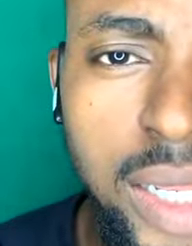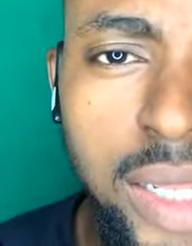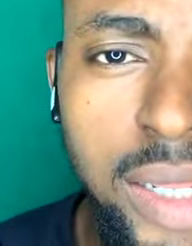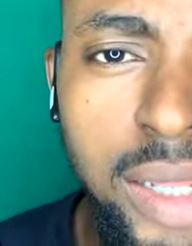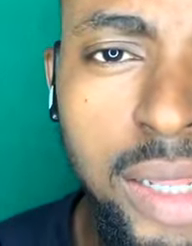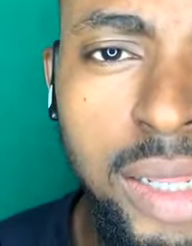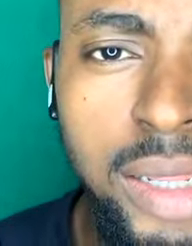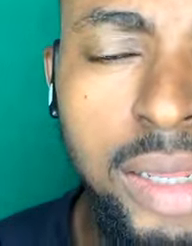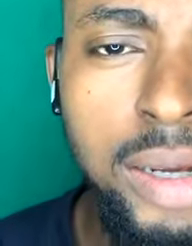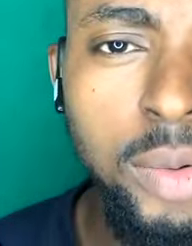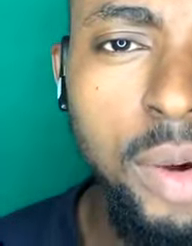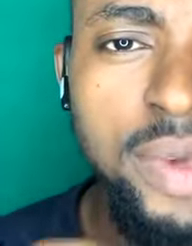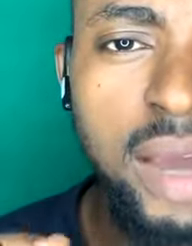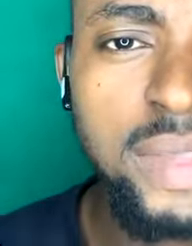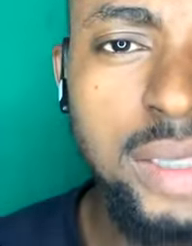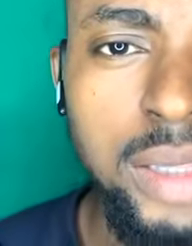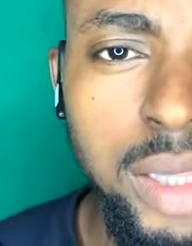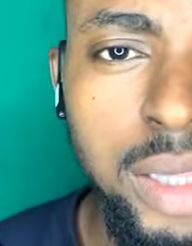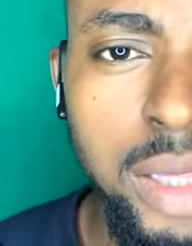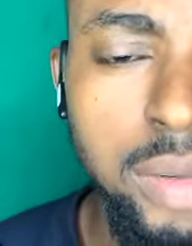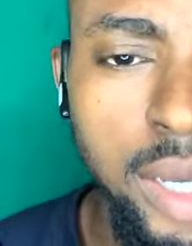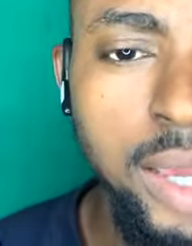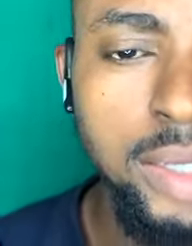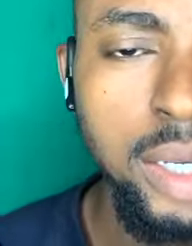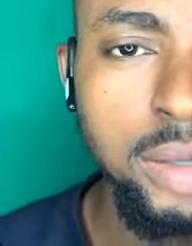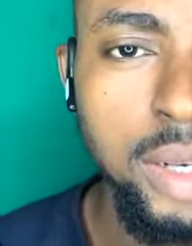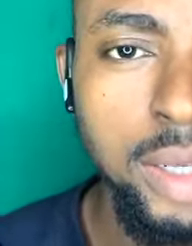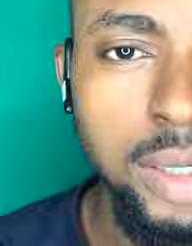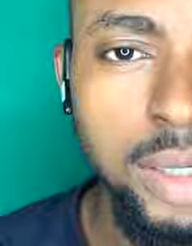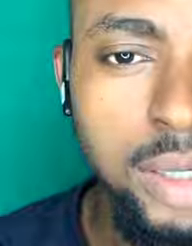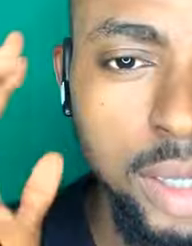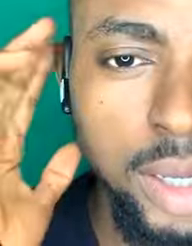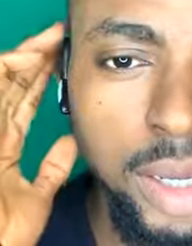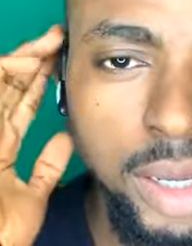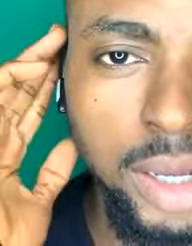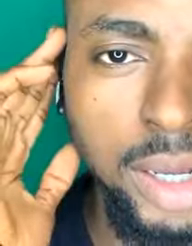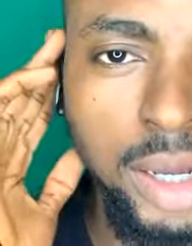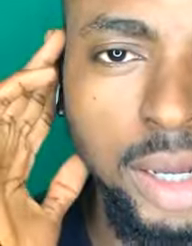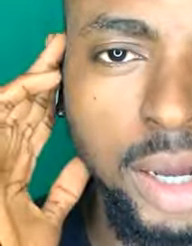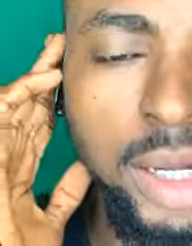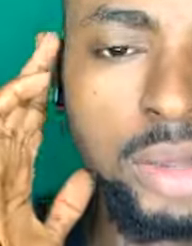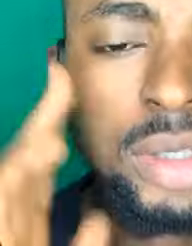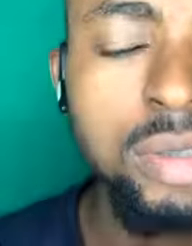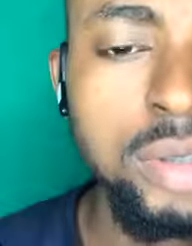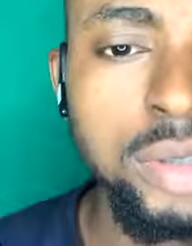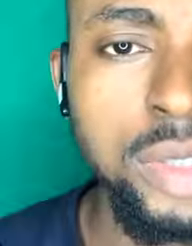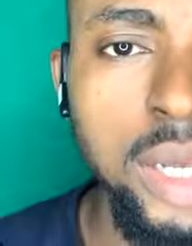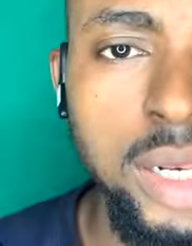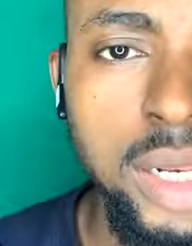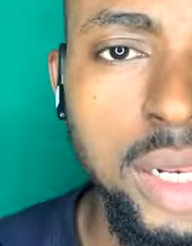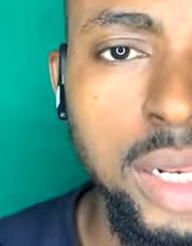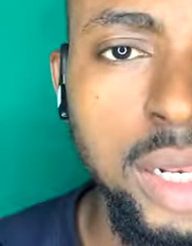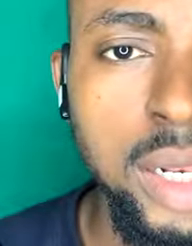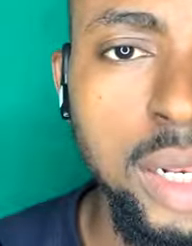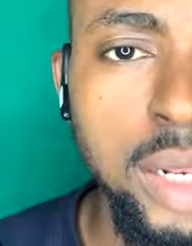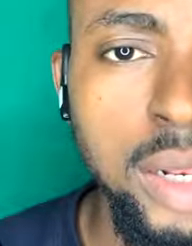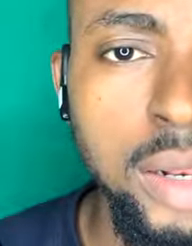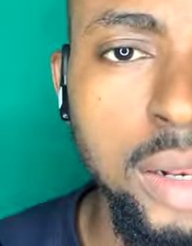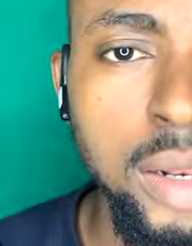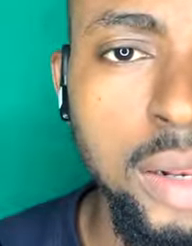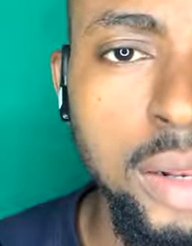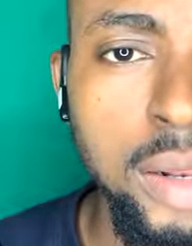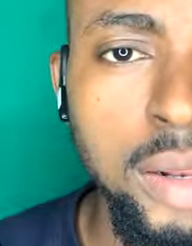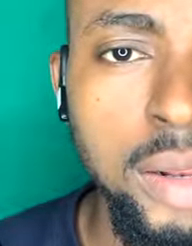me, when we have Mr. Observer? Yeah, I can hear you clearly. Yes, so I said that while we are waiting